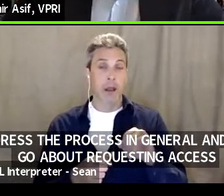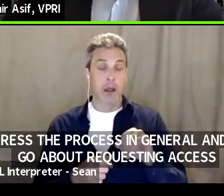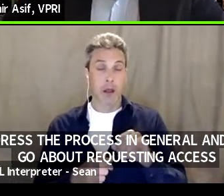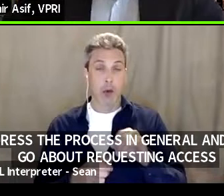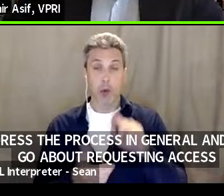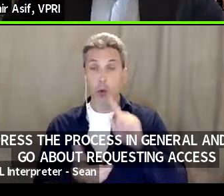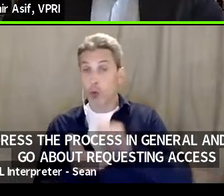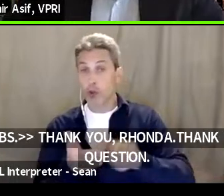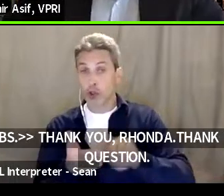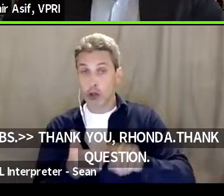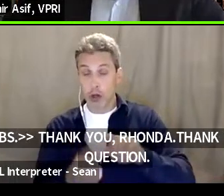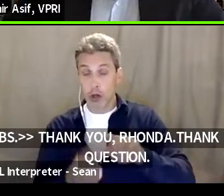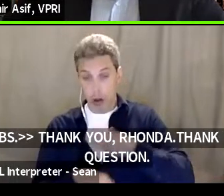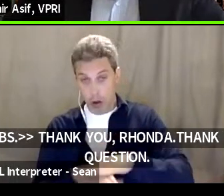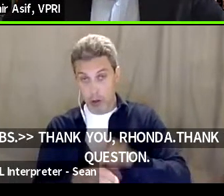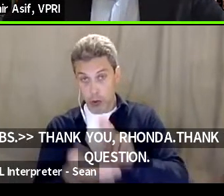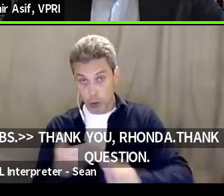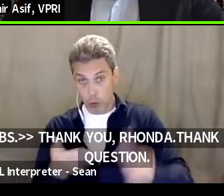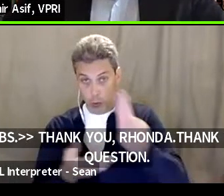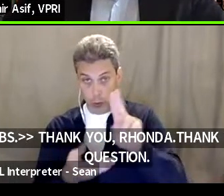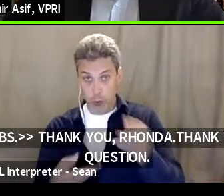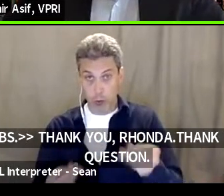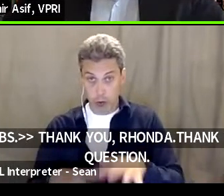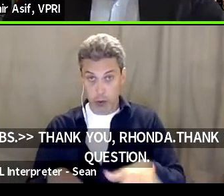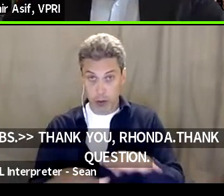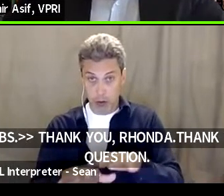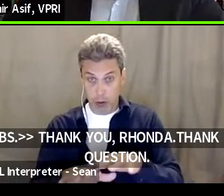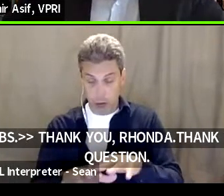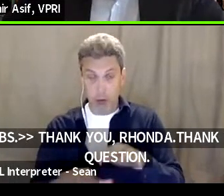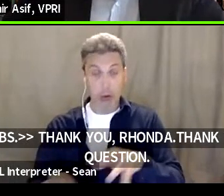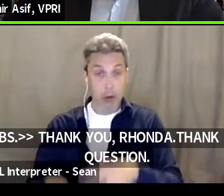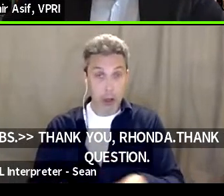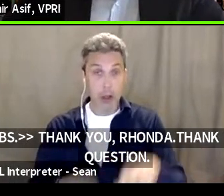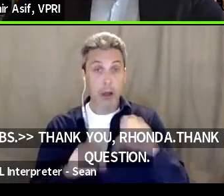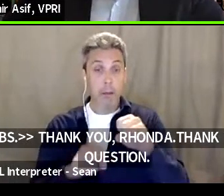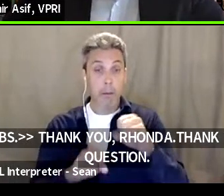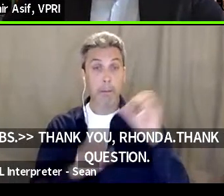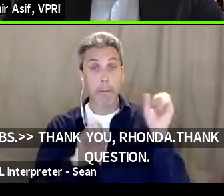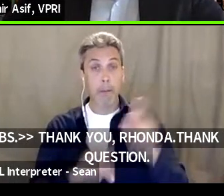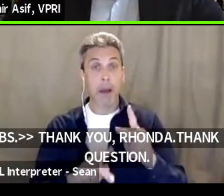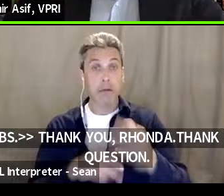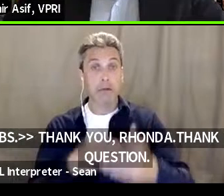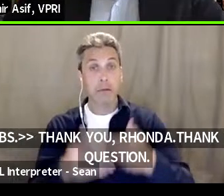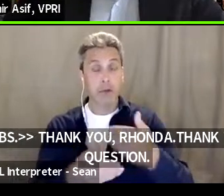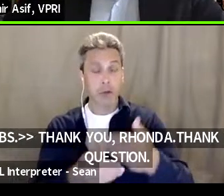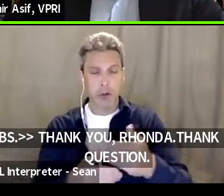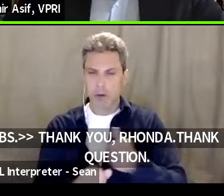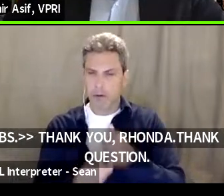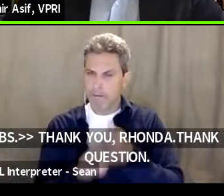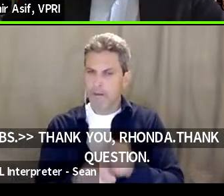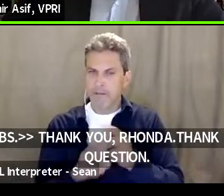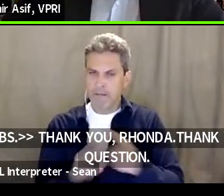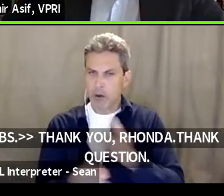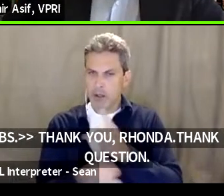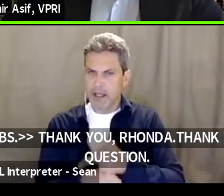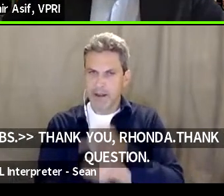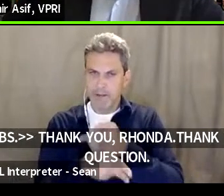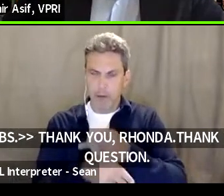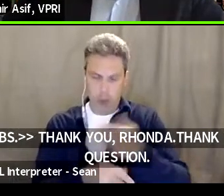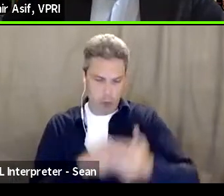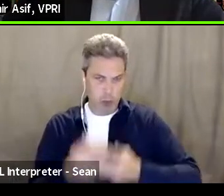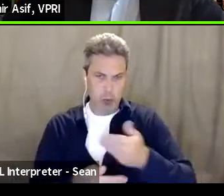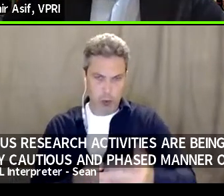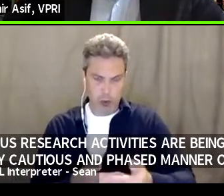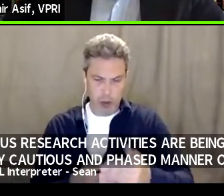are being resumed in a very cautious and phased manner on the basis of the Ramping Up Research Framework, which is available